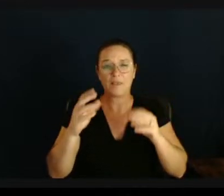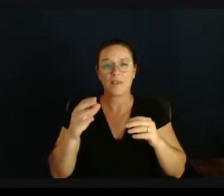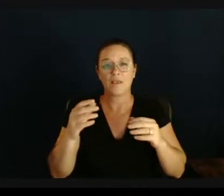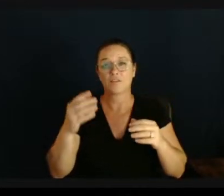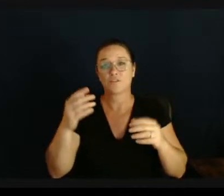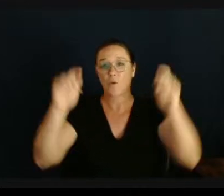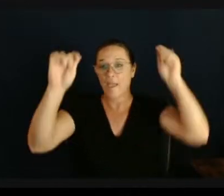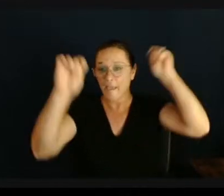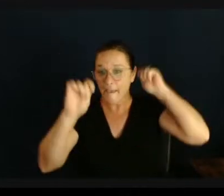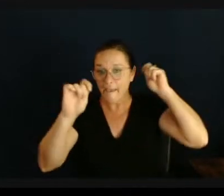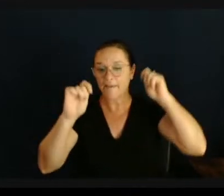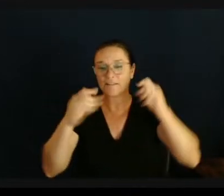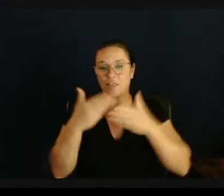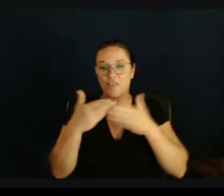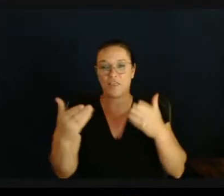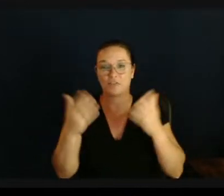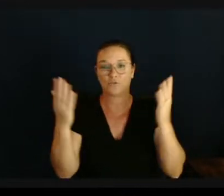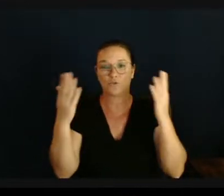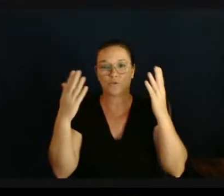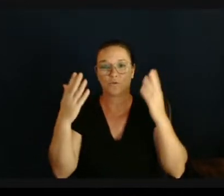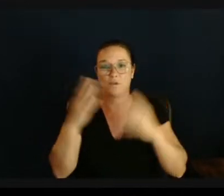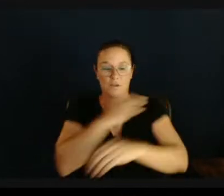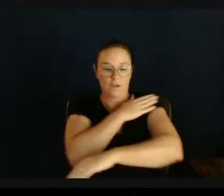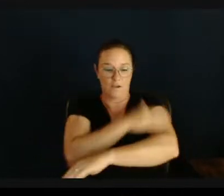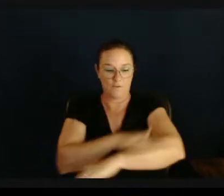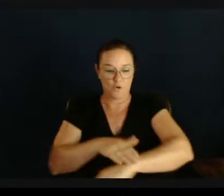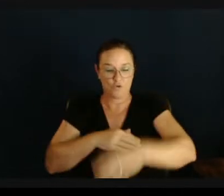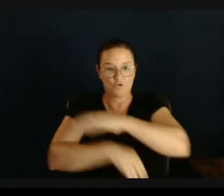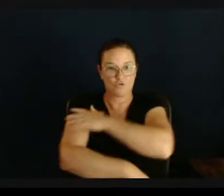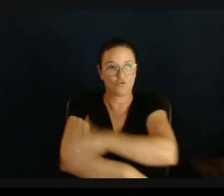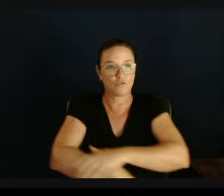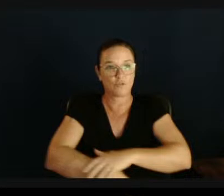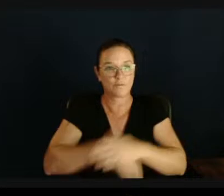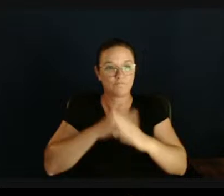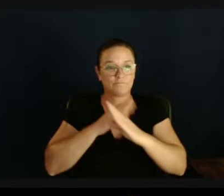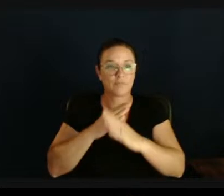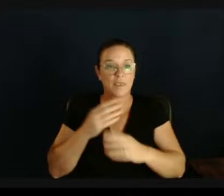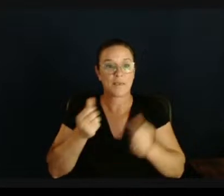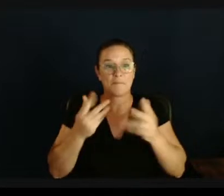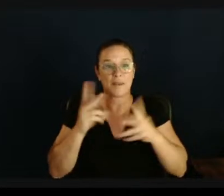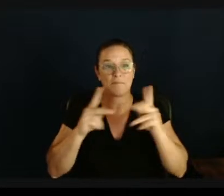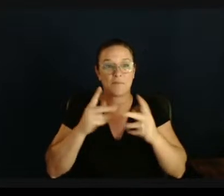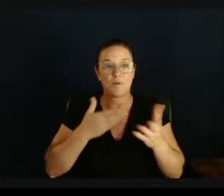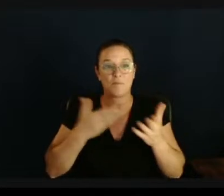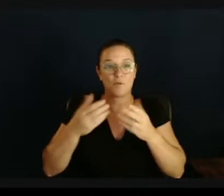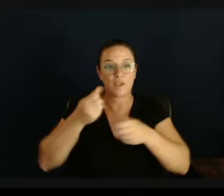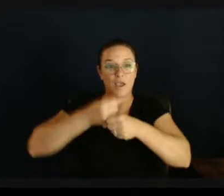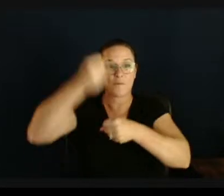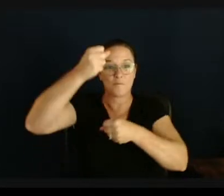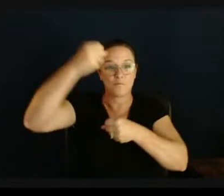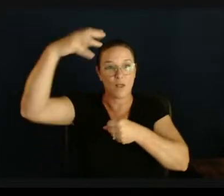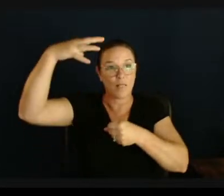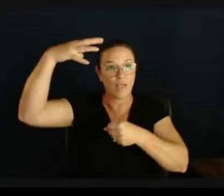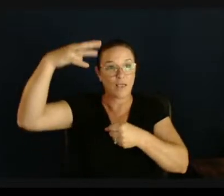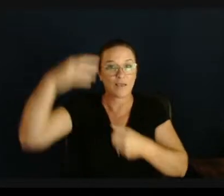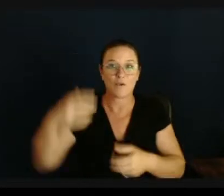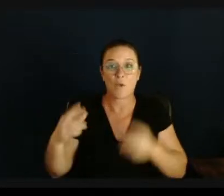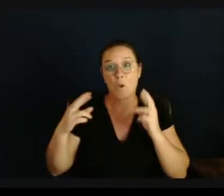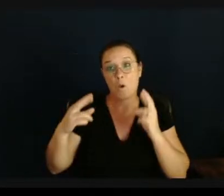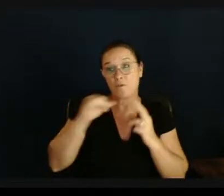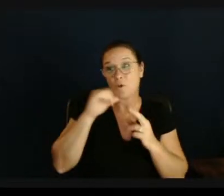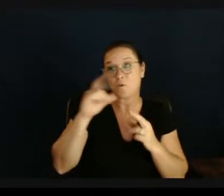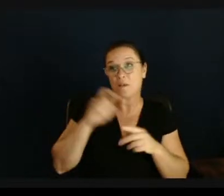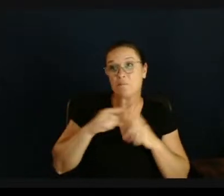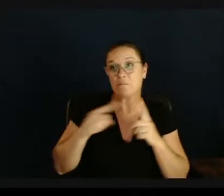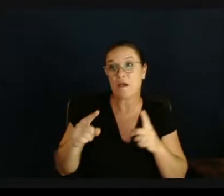that cover all your skin. I heard about some people bringing umbrellas and being questioned, and they're like, well, hope we don't need them, but if we do,